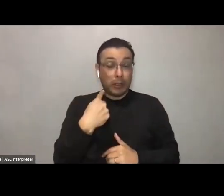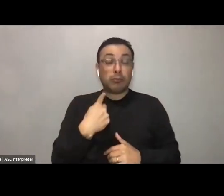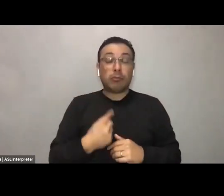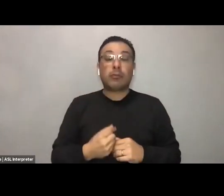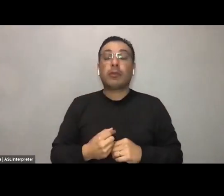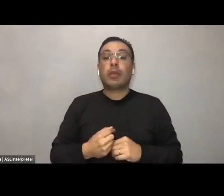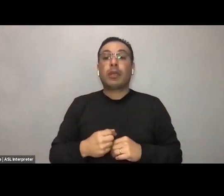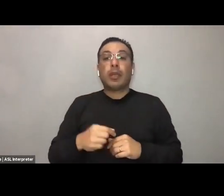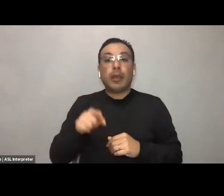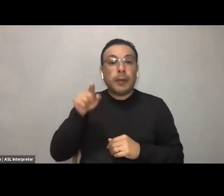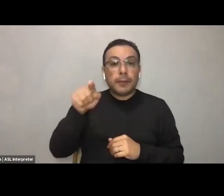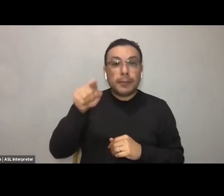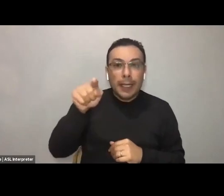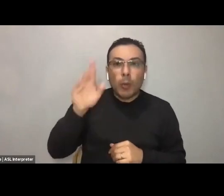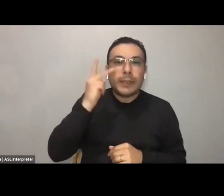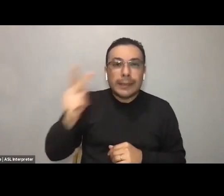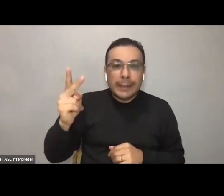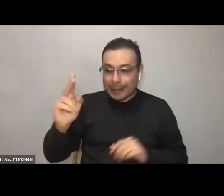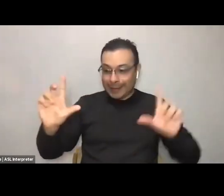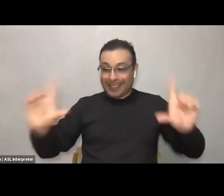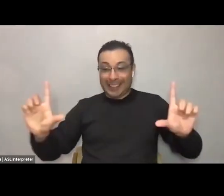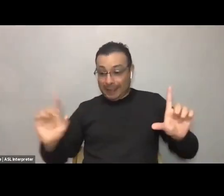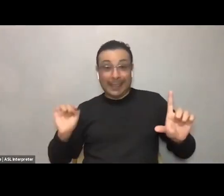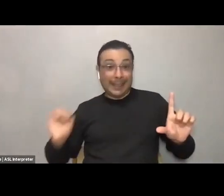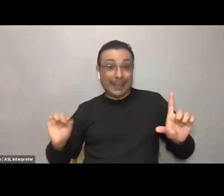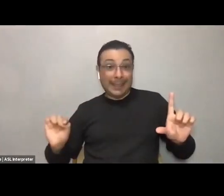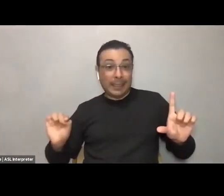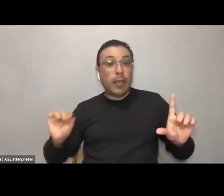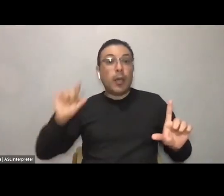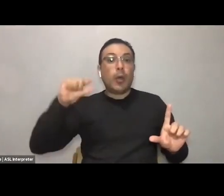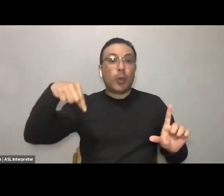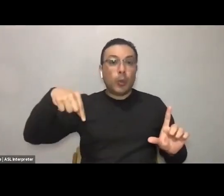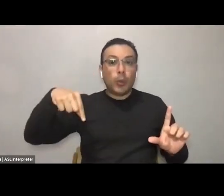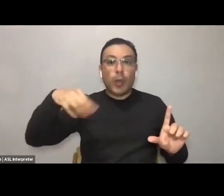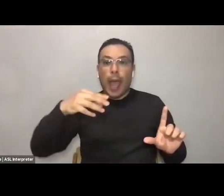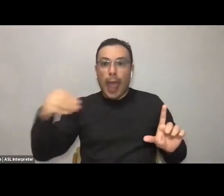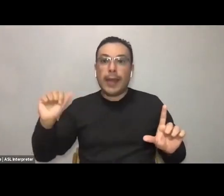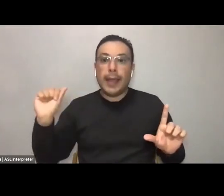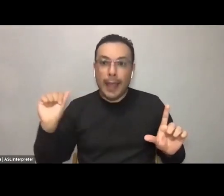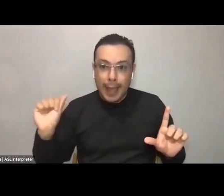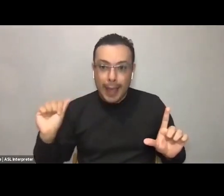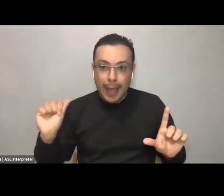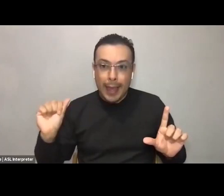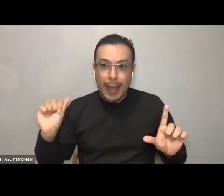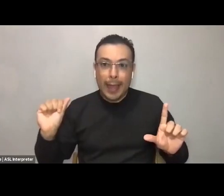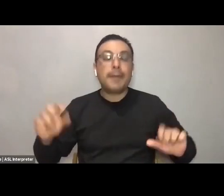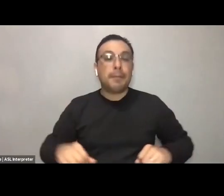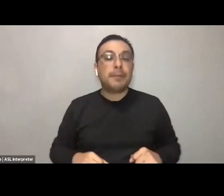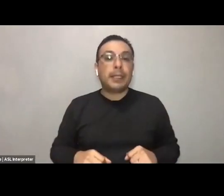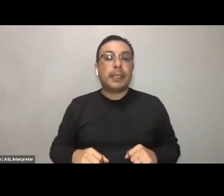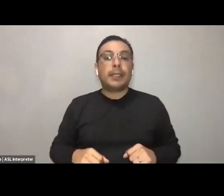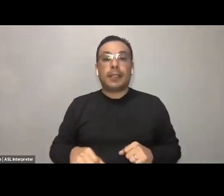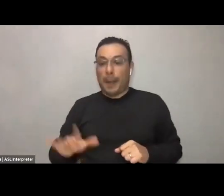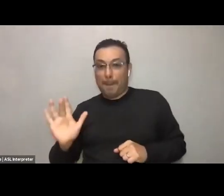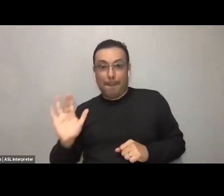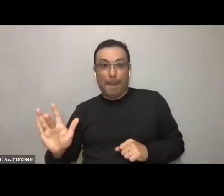the question and answer feature on the bottom of the screen. There will be specific sections where we're calling for questions, but the Q&A